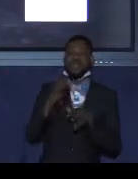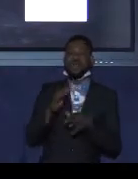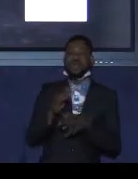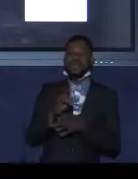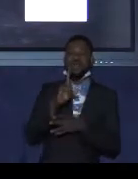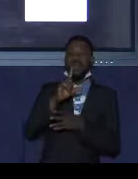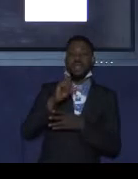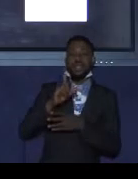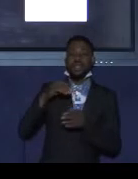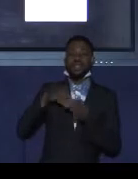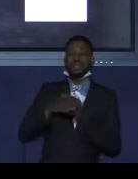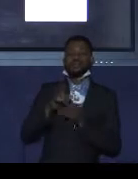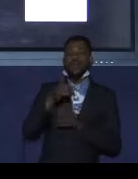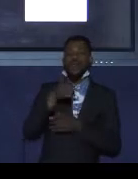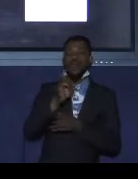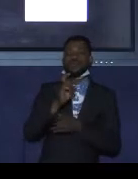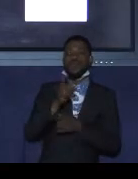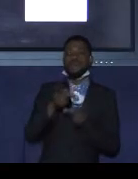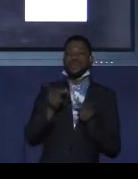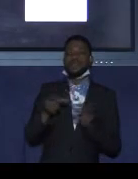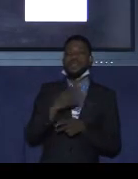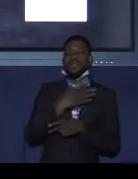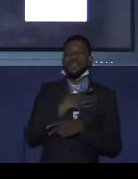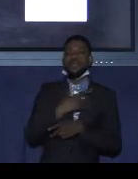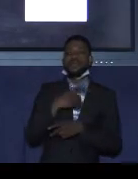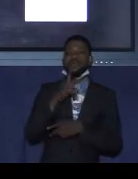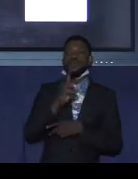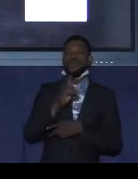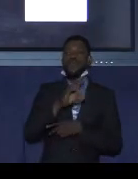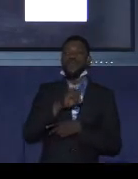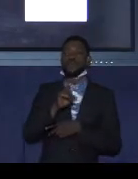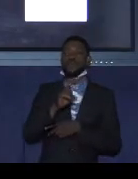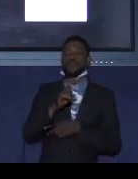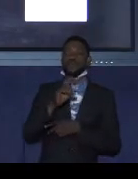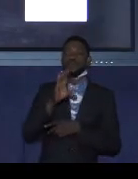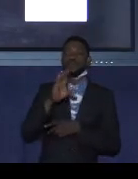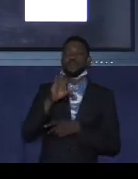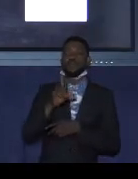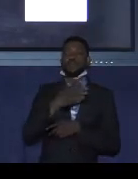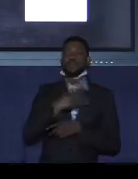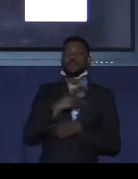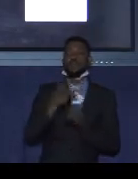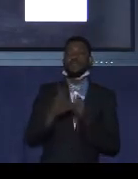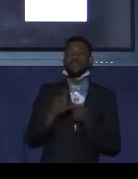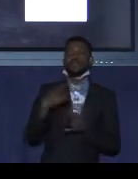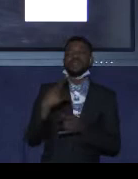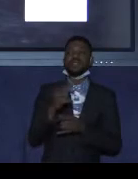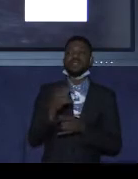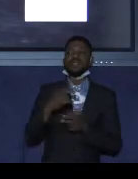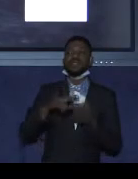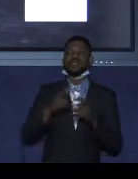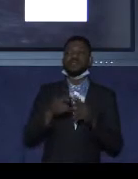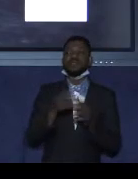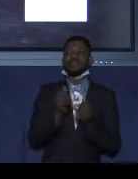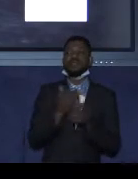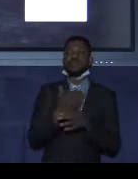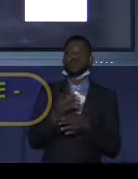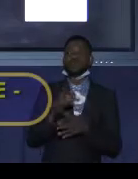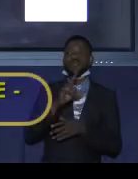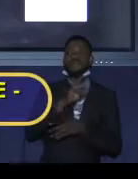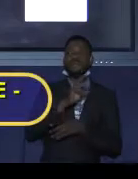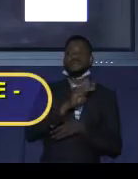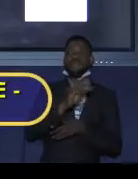the 1 liter into 100 places, and so 100 centiliters is 1 liter. And finally, the relationship between